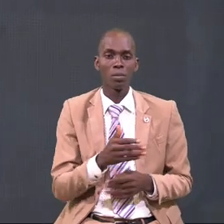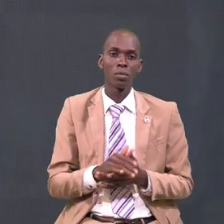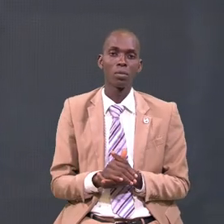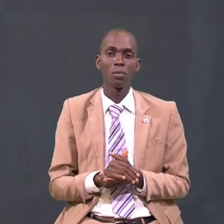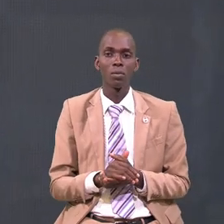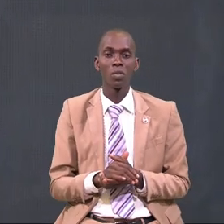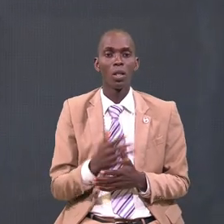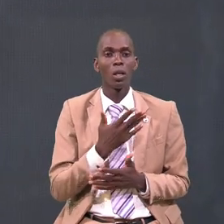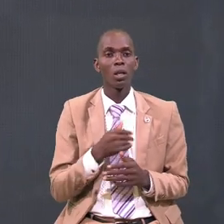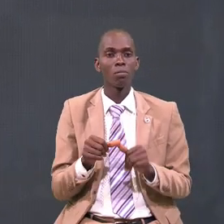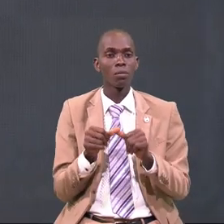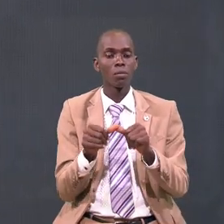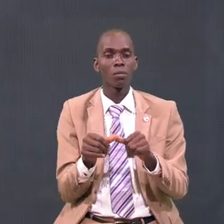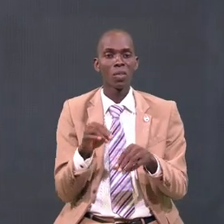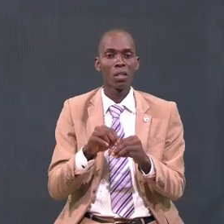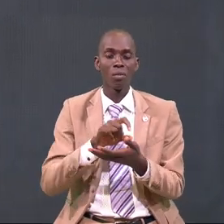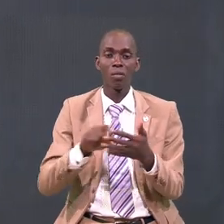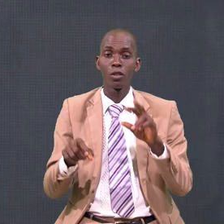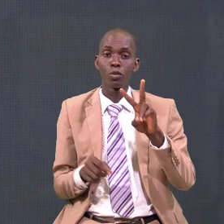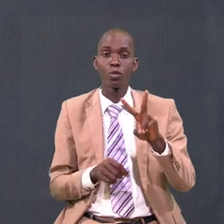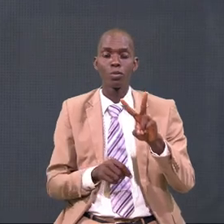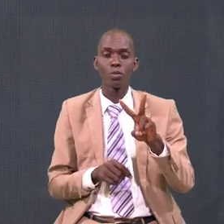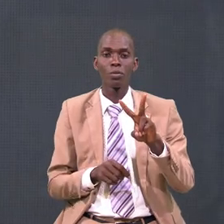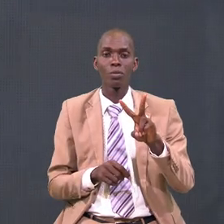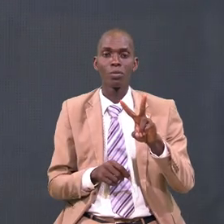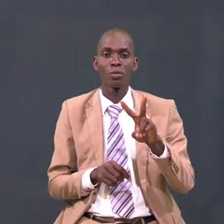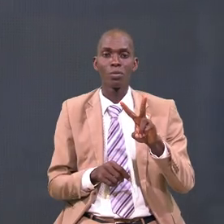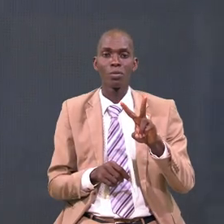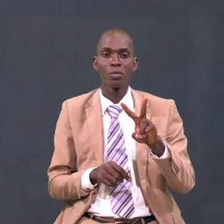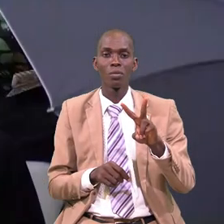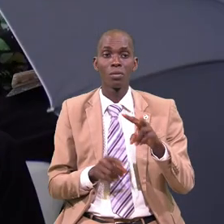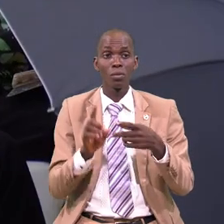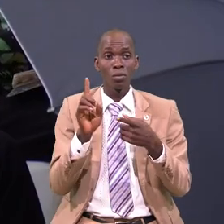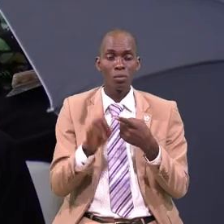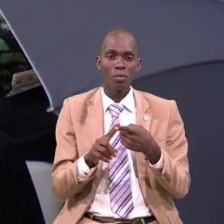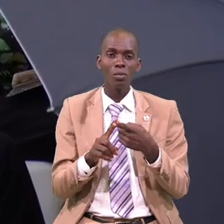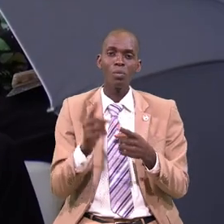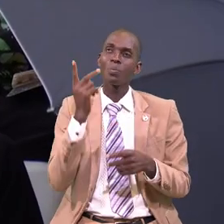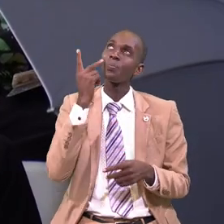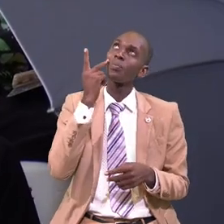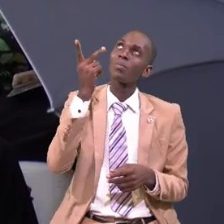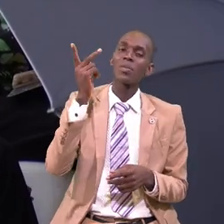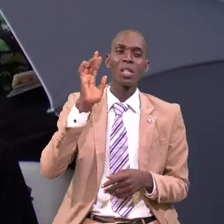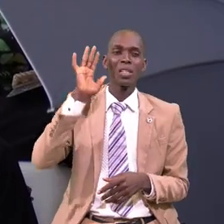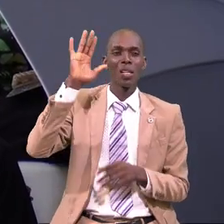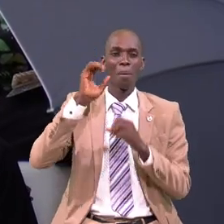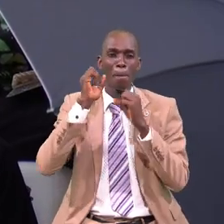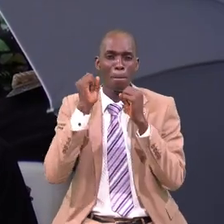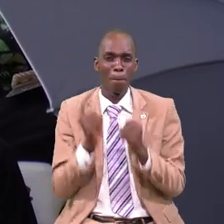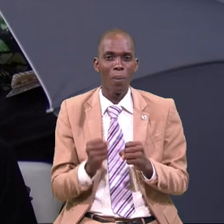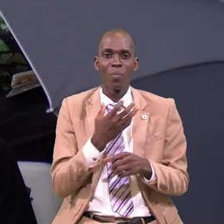And then he tells us in verse 2. He says, to see thy power and thy glory.